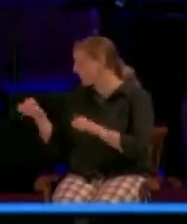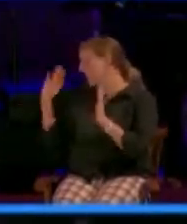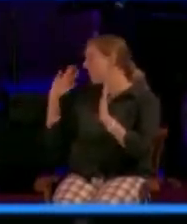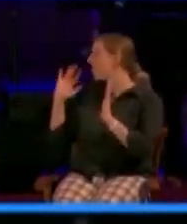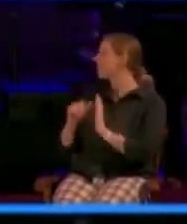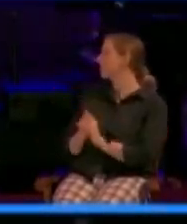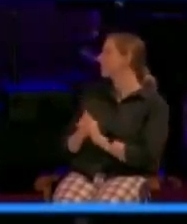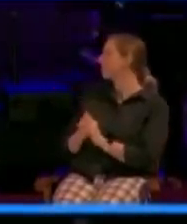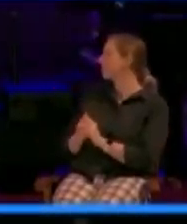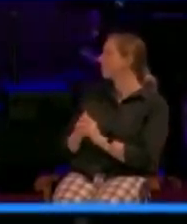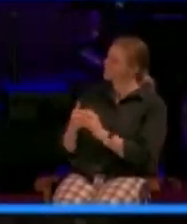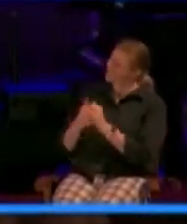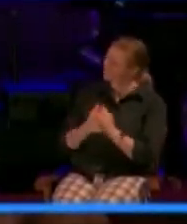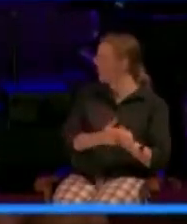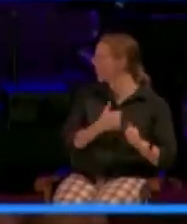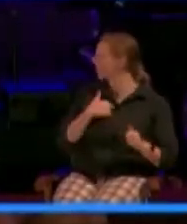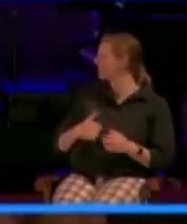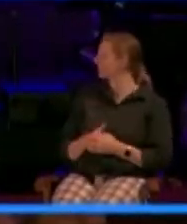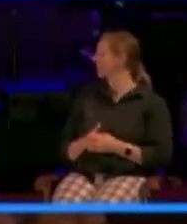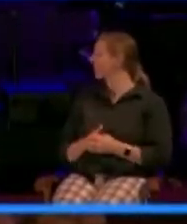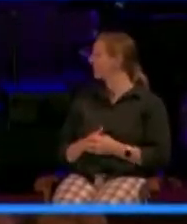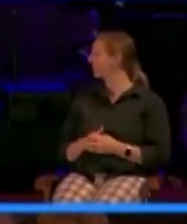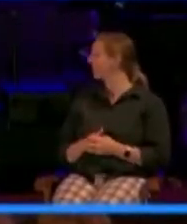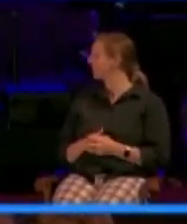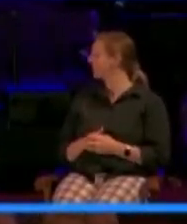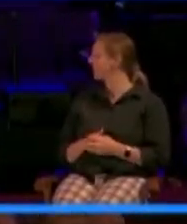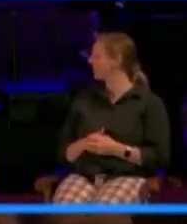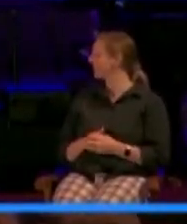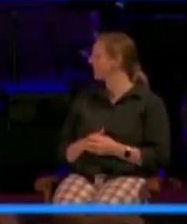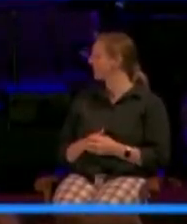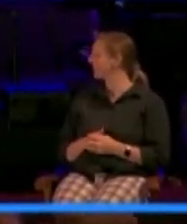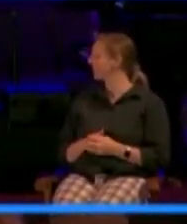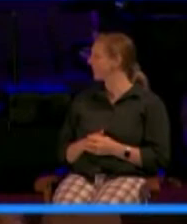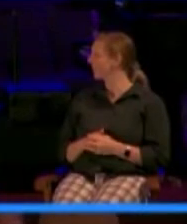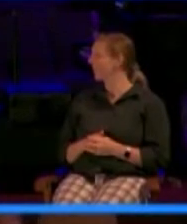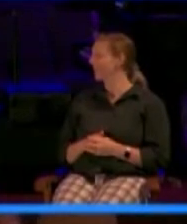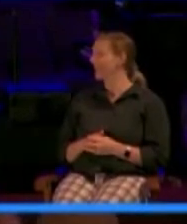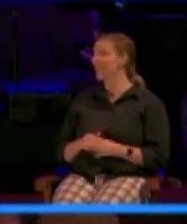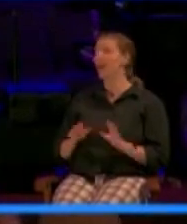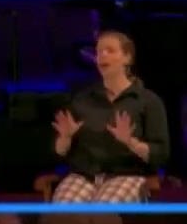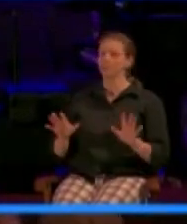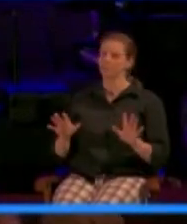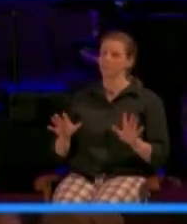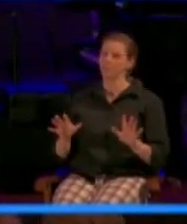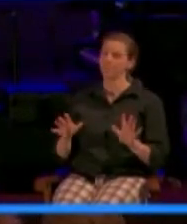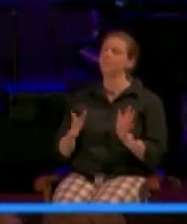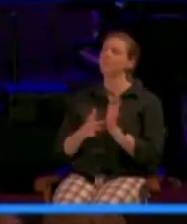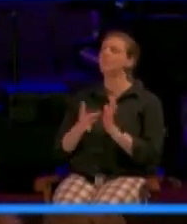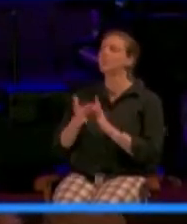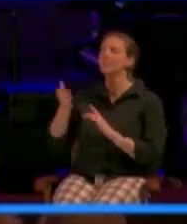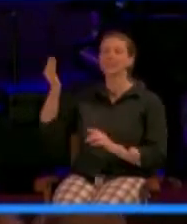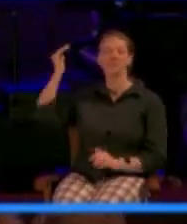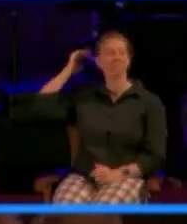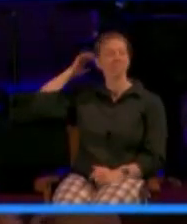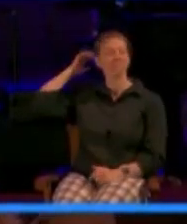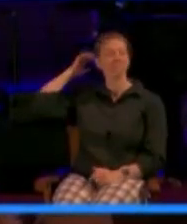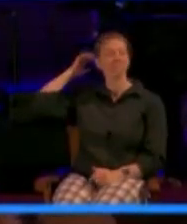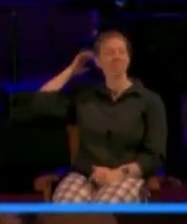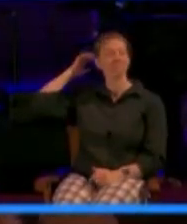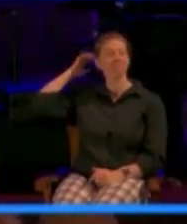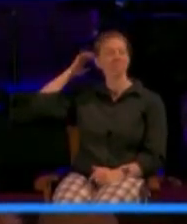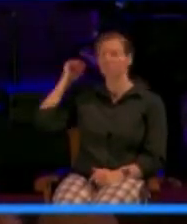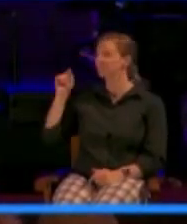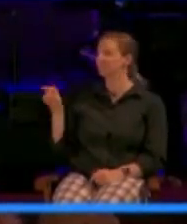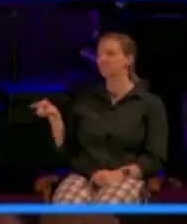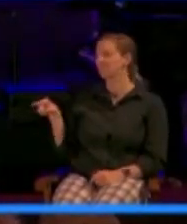Now Jesus knows, and this is why he asked the man to do that. He knows what this man's God is.